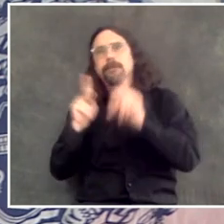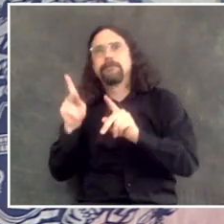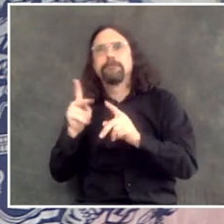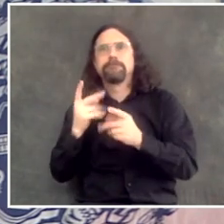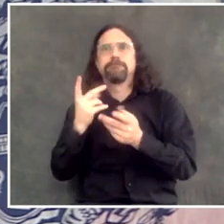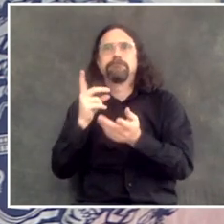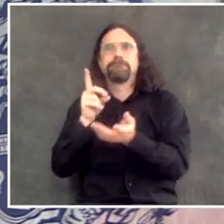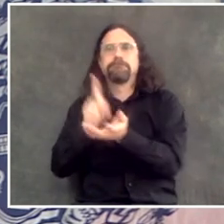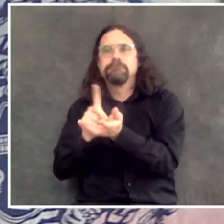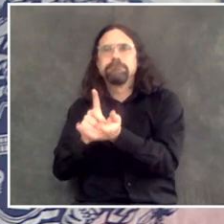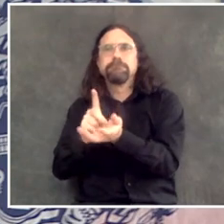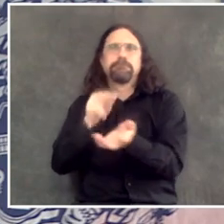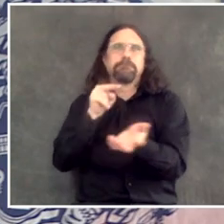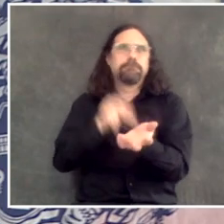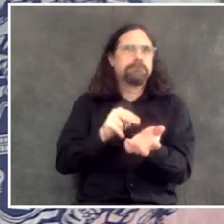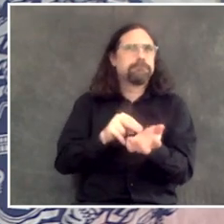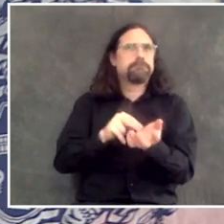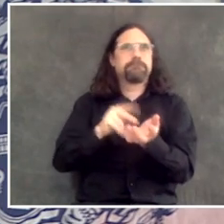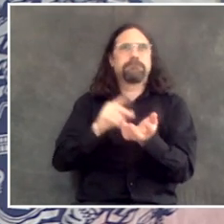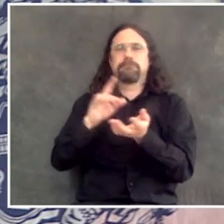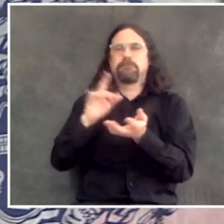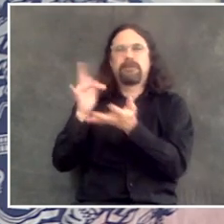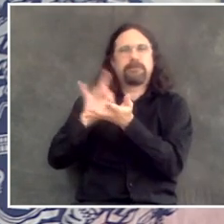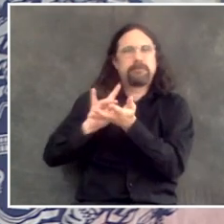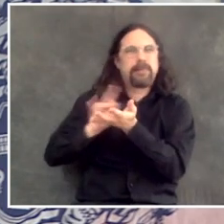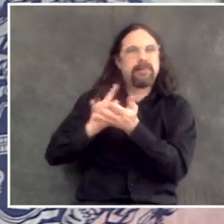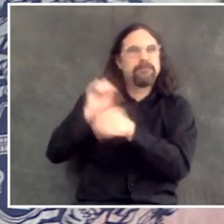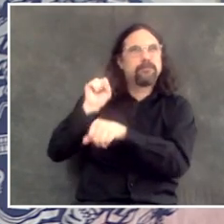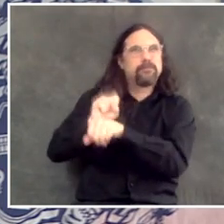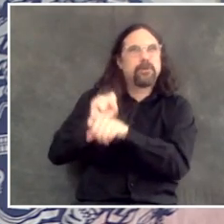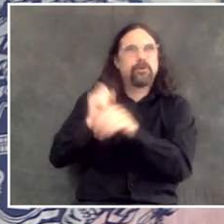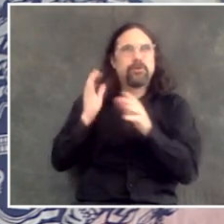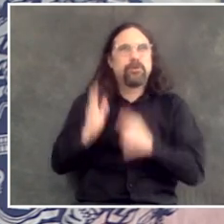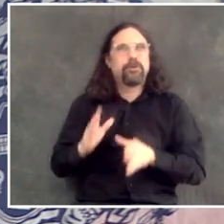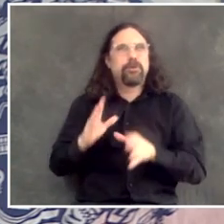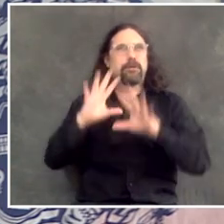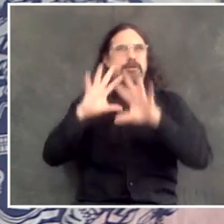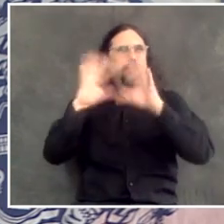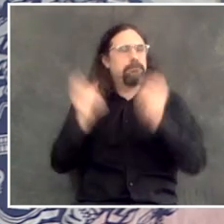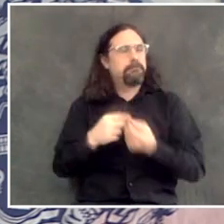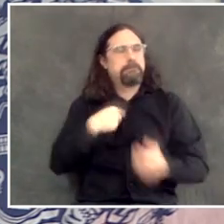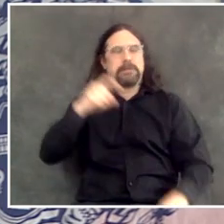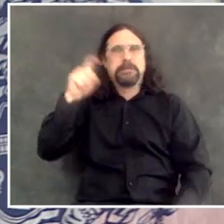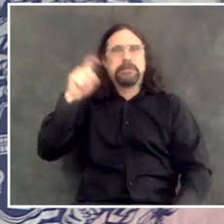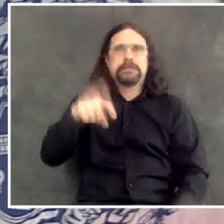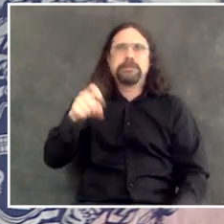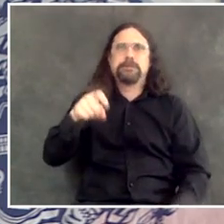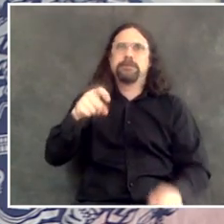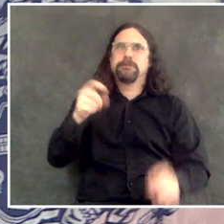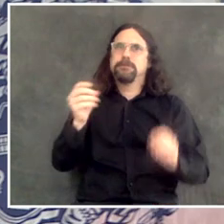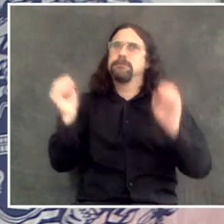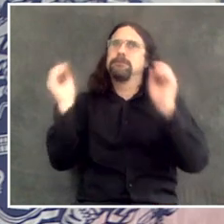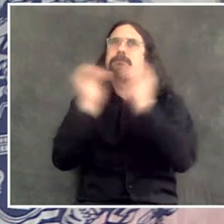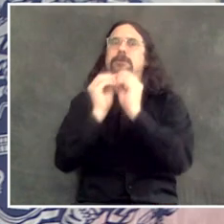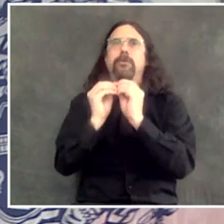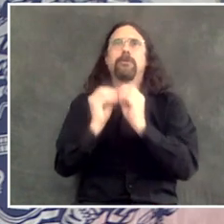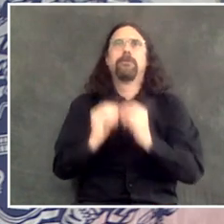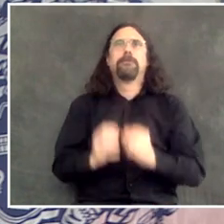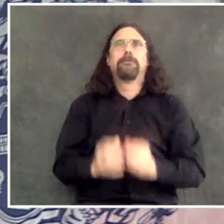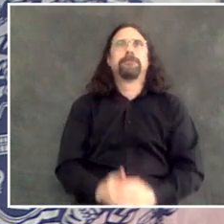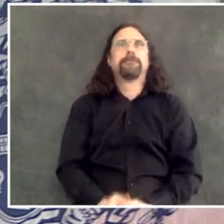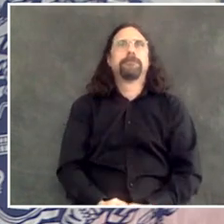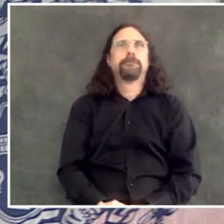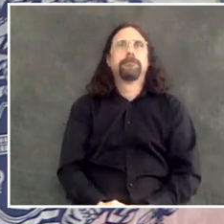personnel that will help us through this fight. We need the beds, the hospital beds, the hospital capacity, and we're going to be building